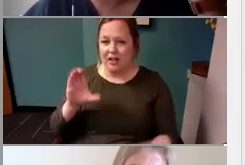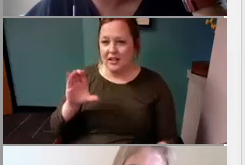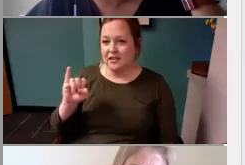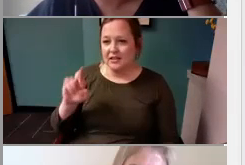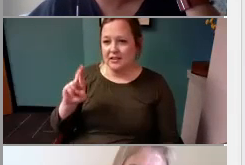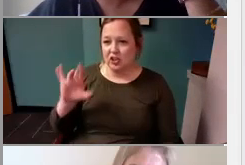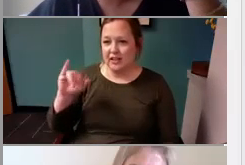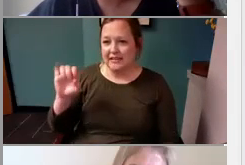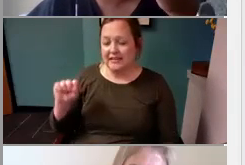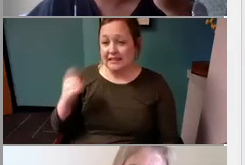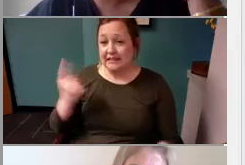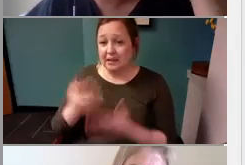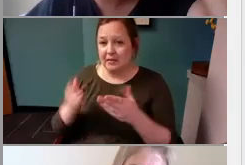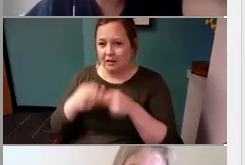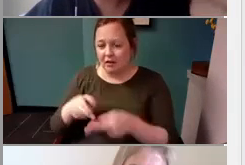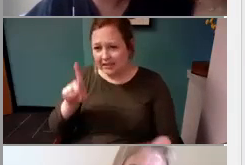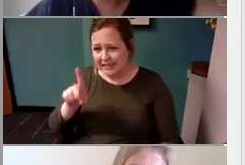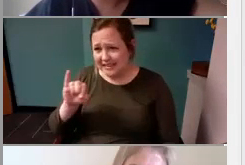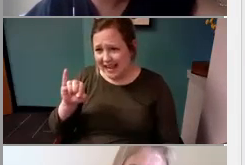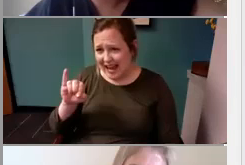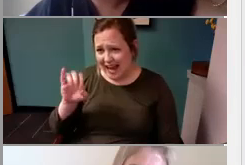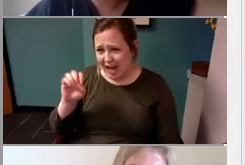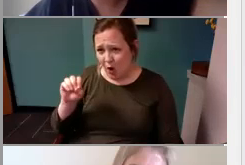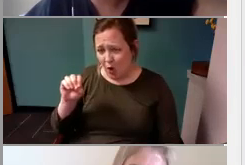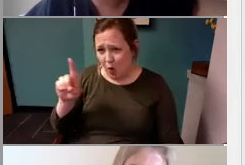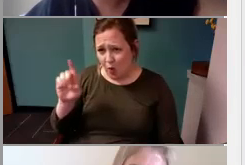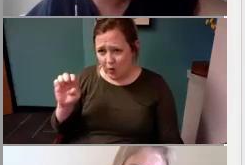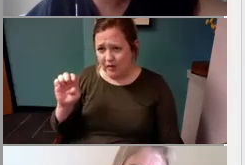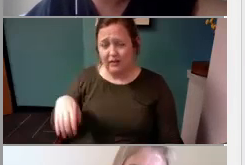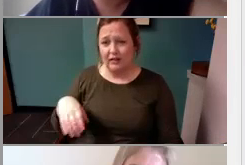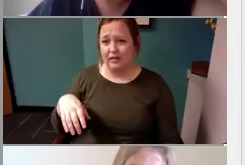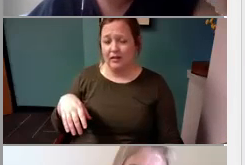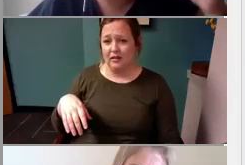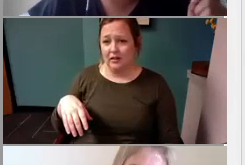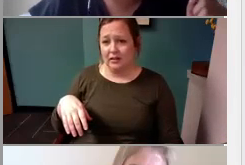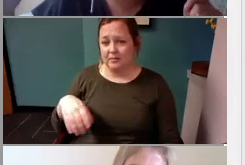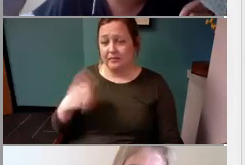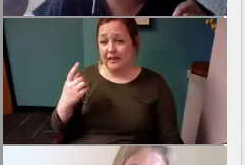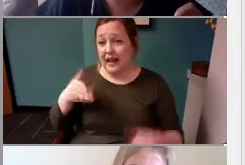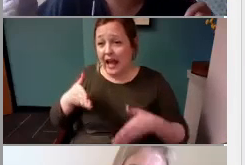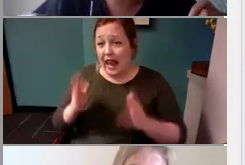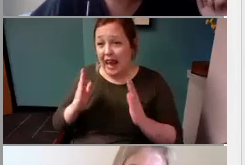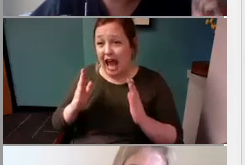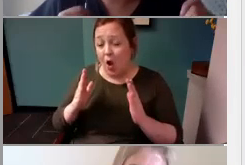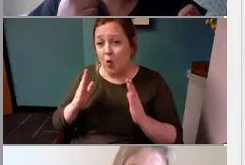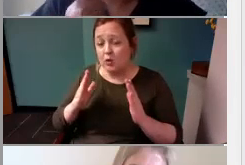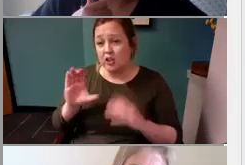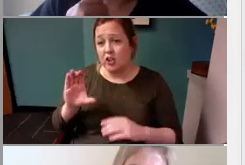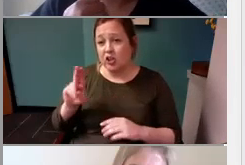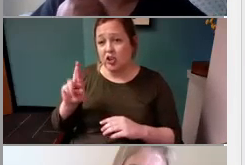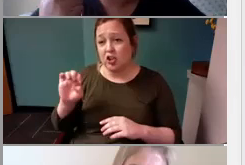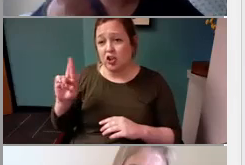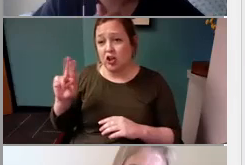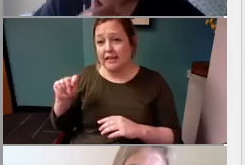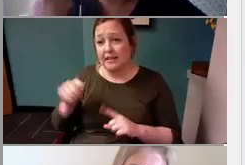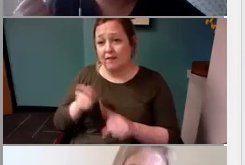diode that only allows passing or allows current from one direction, but it does not